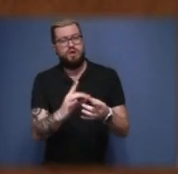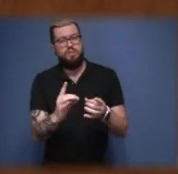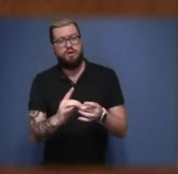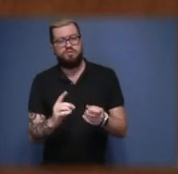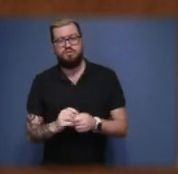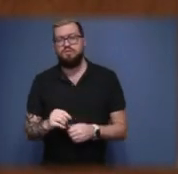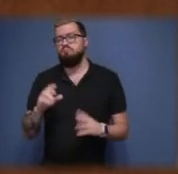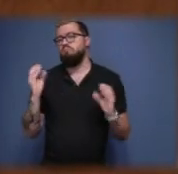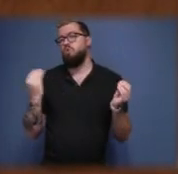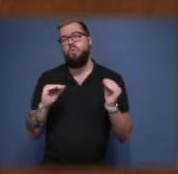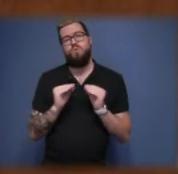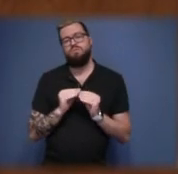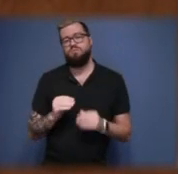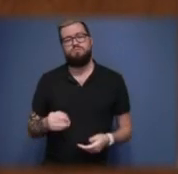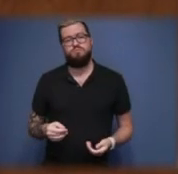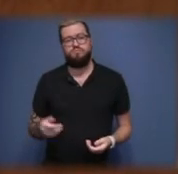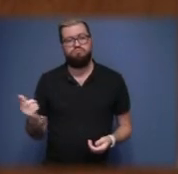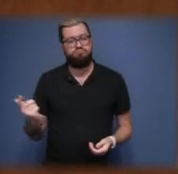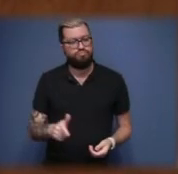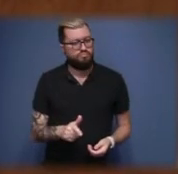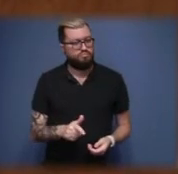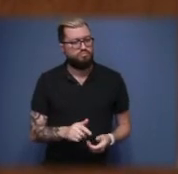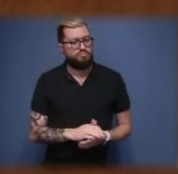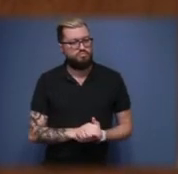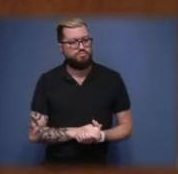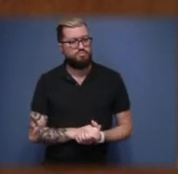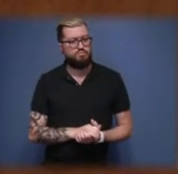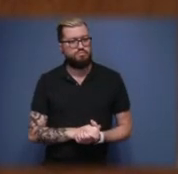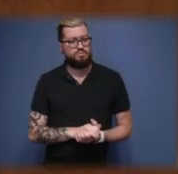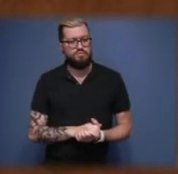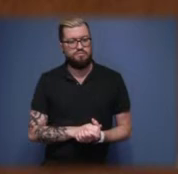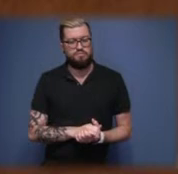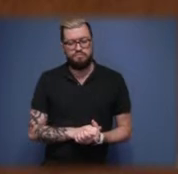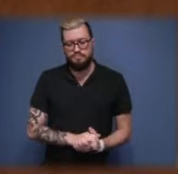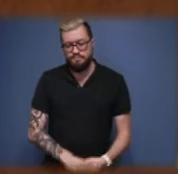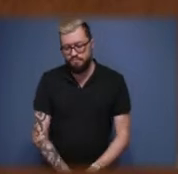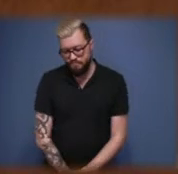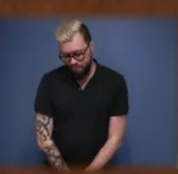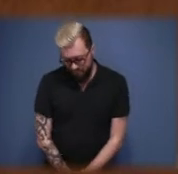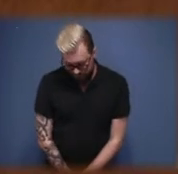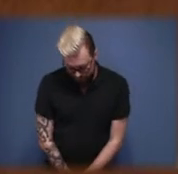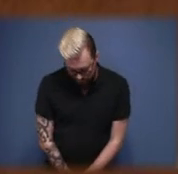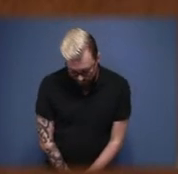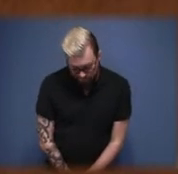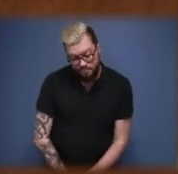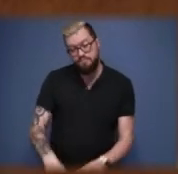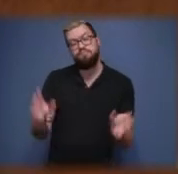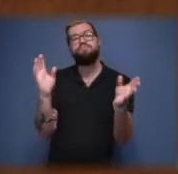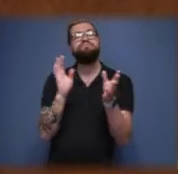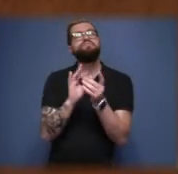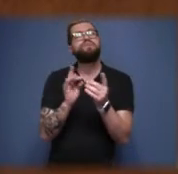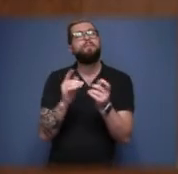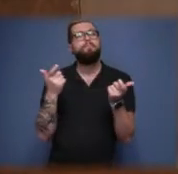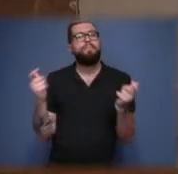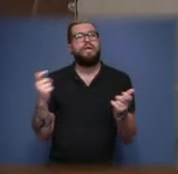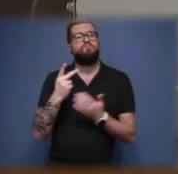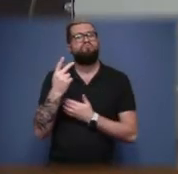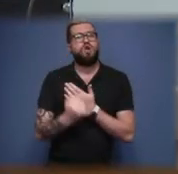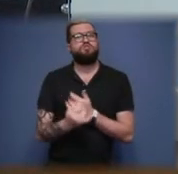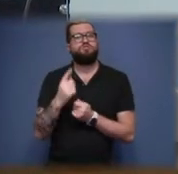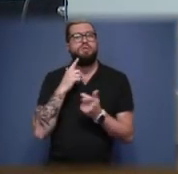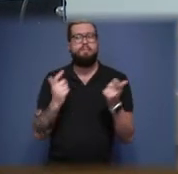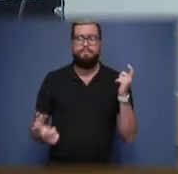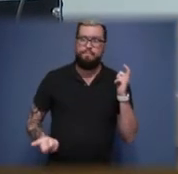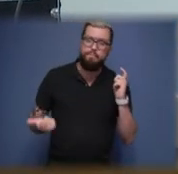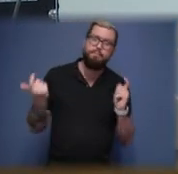No further comments, Madam Chair. Commissioner Harvey? Yeah, just as we said, we have a major project, the biggest